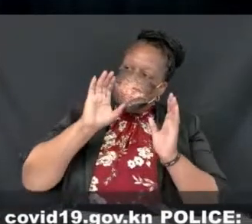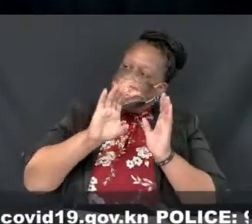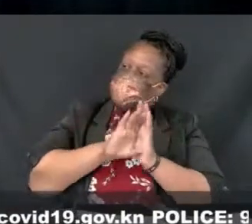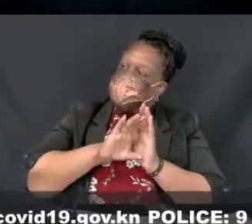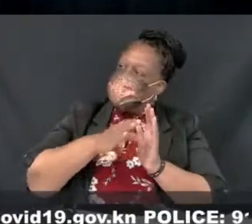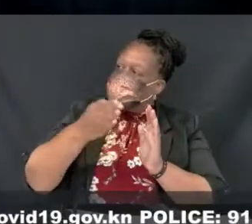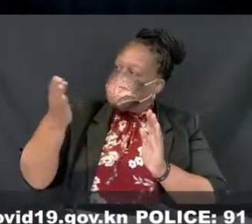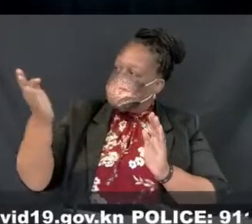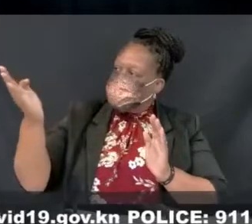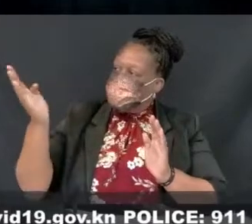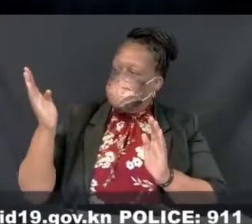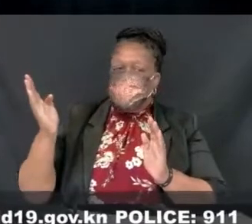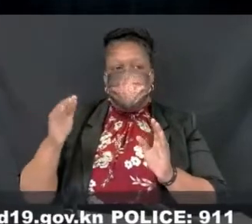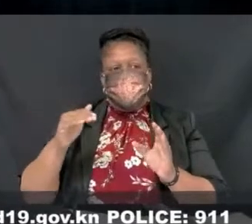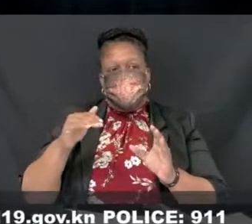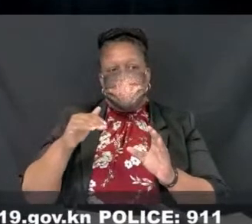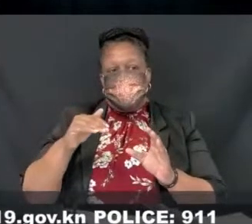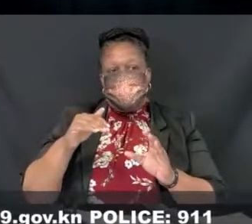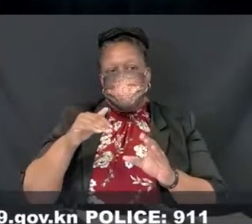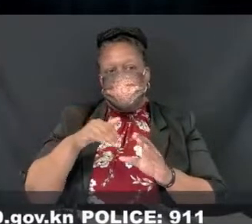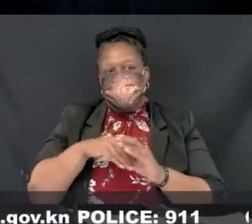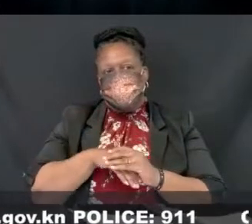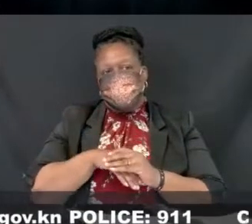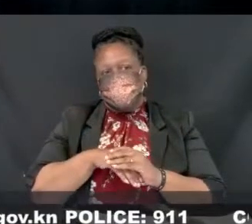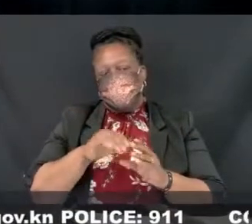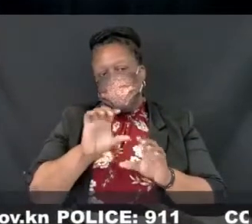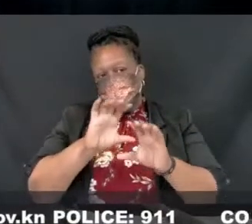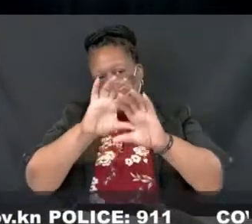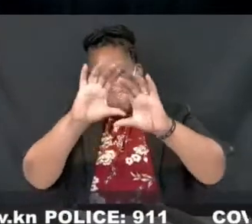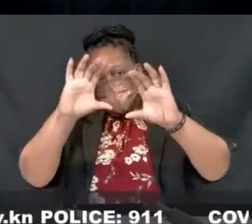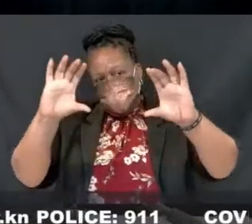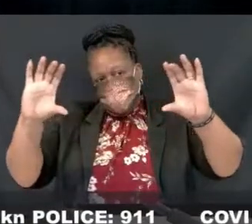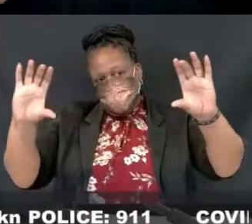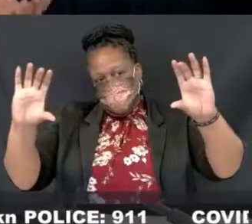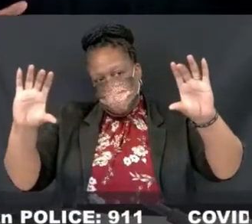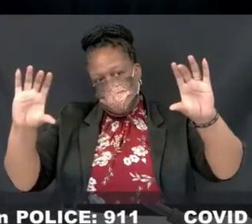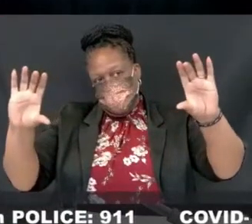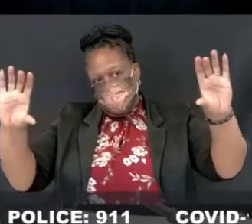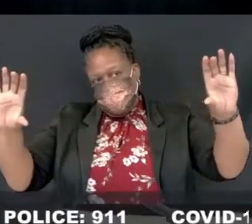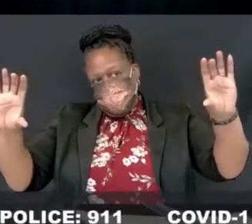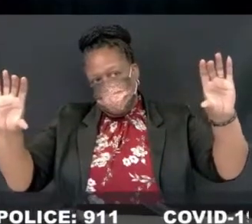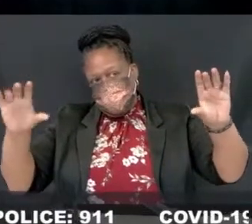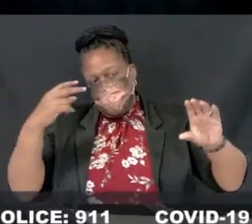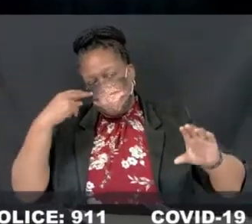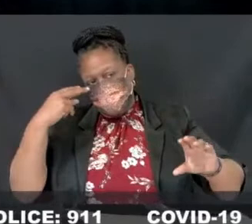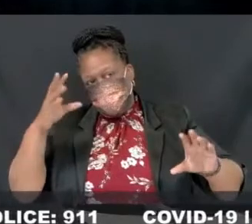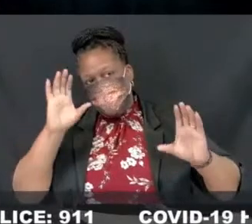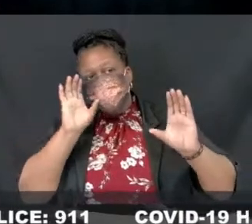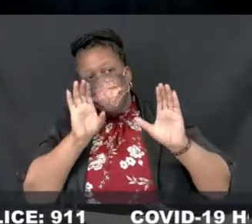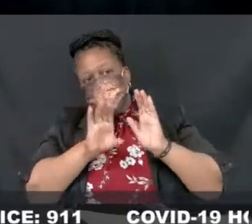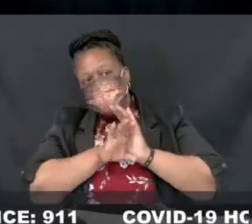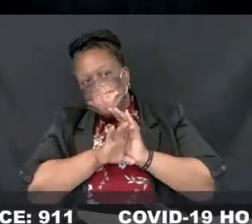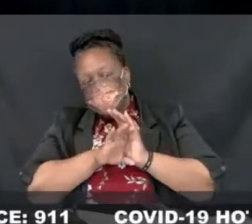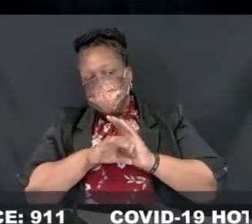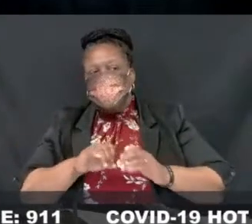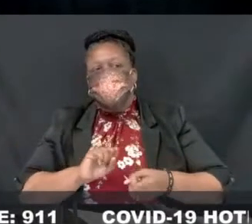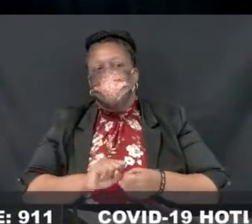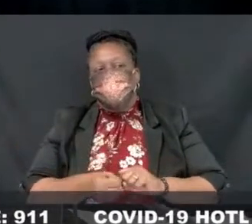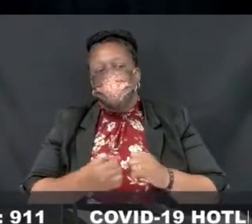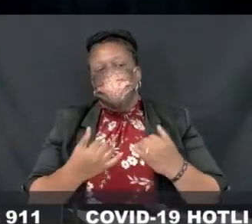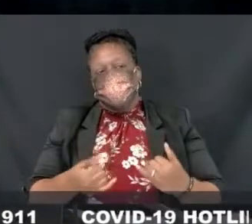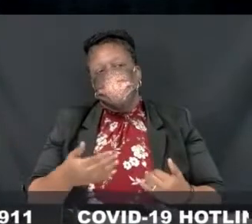about the corona, telling you who are the teams involved, Ministry of Health, NEMO, and others. So we started that